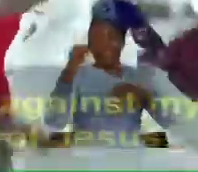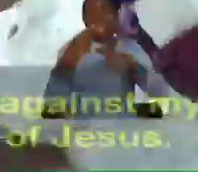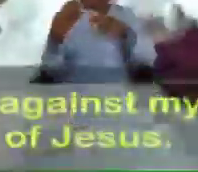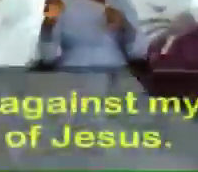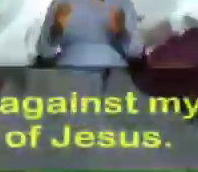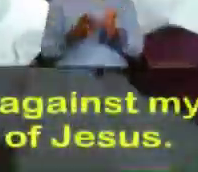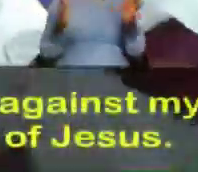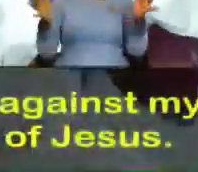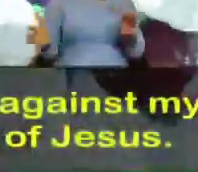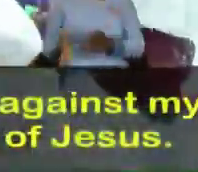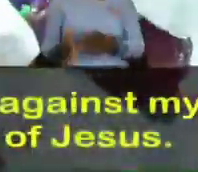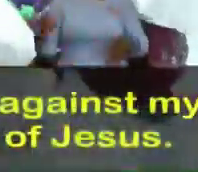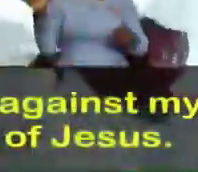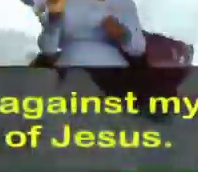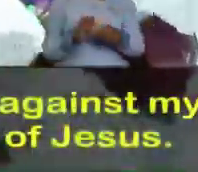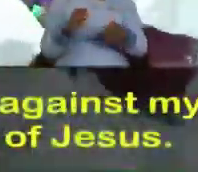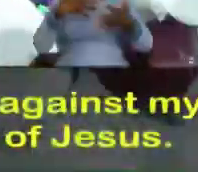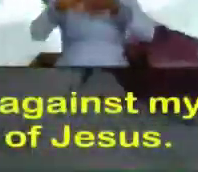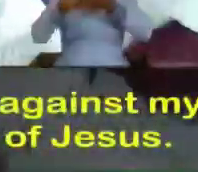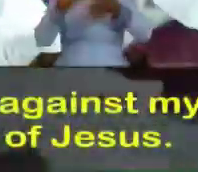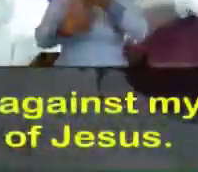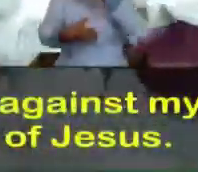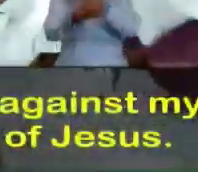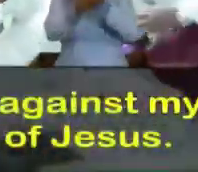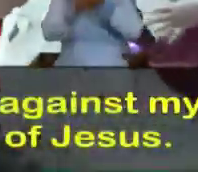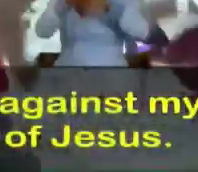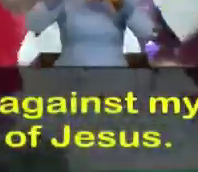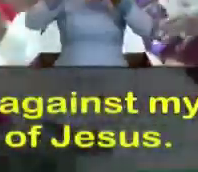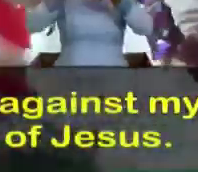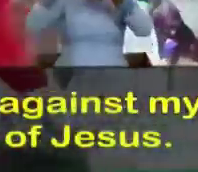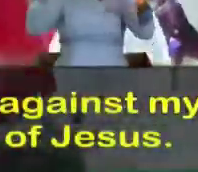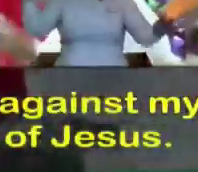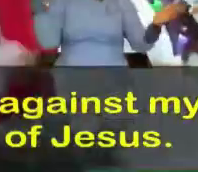Ni oruko Jesu. Break the prison door.